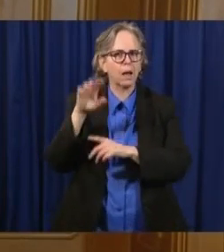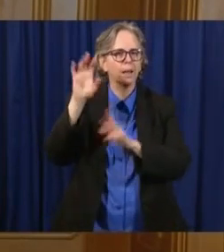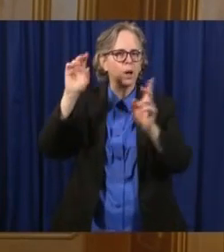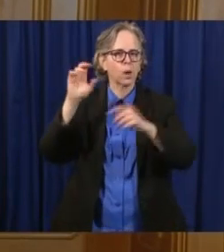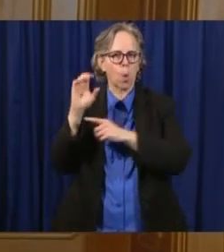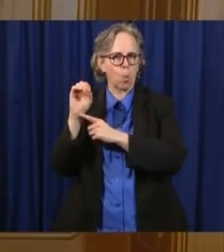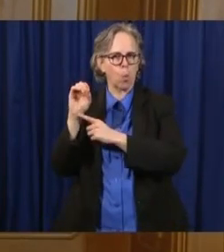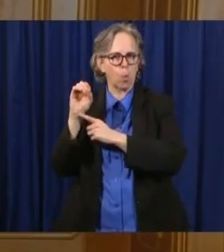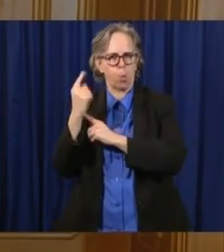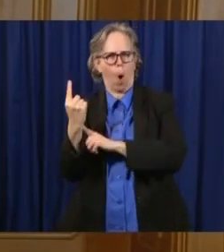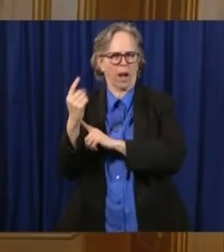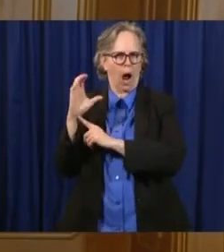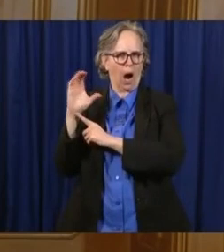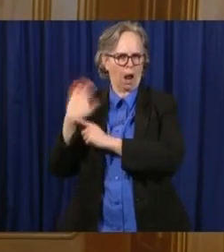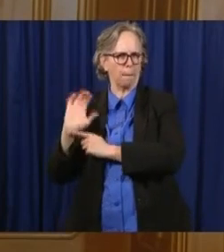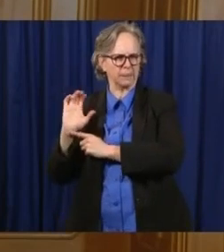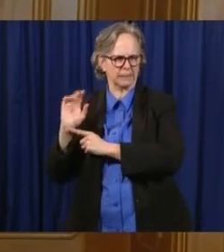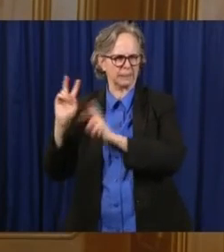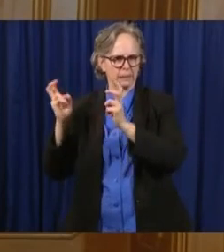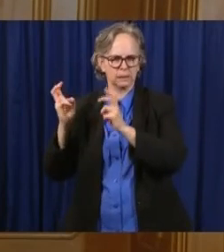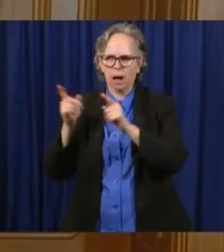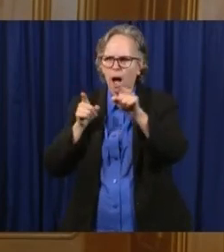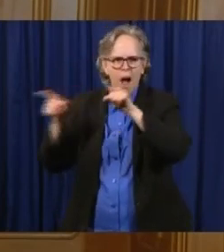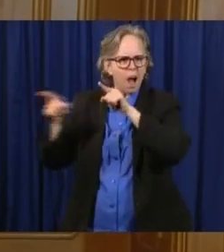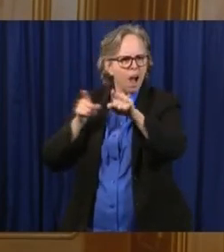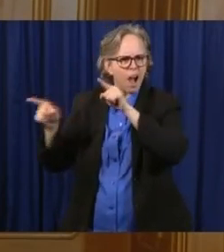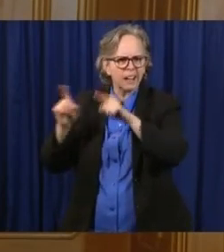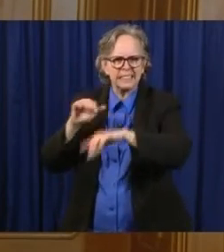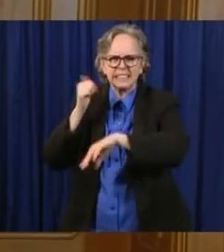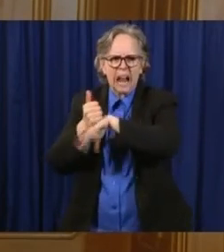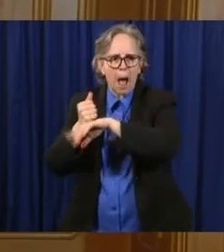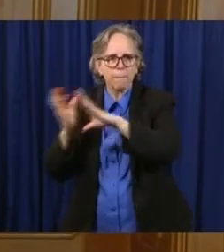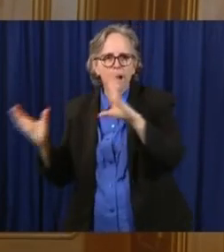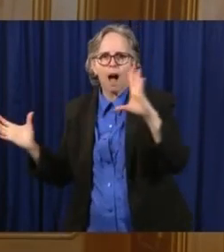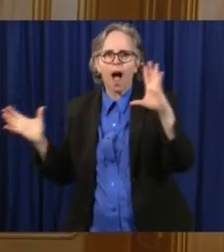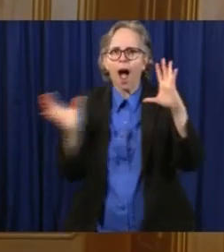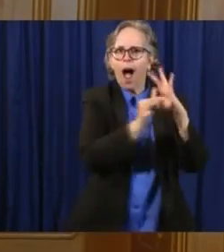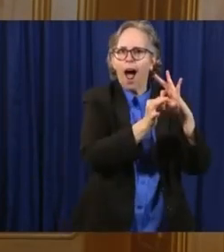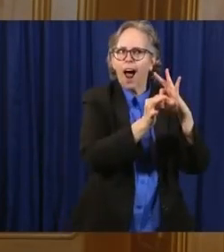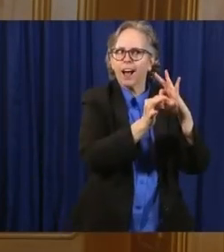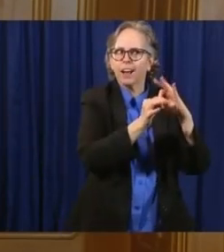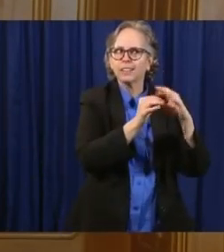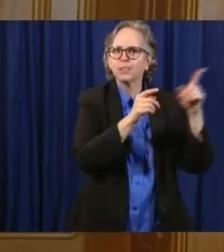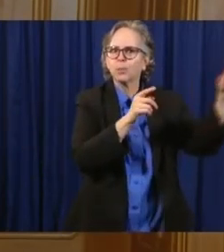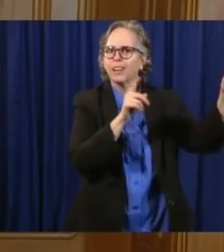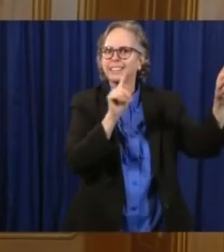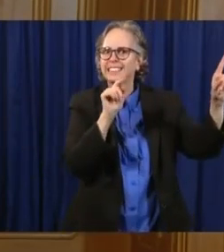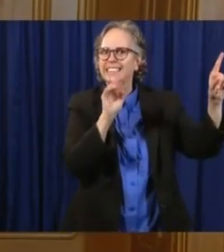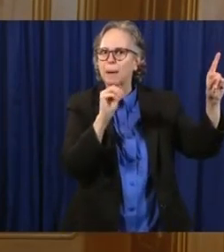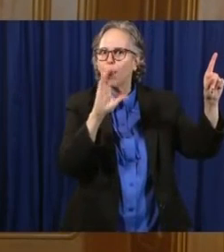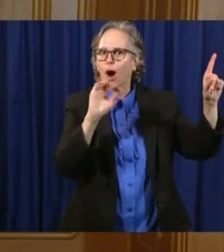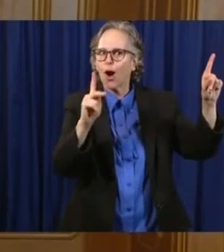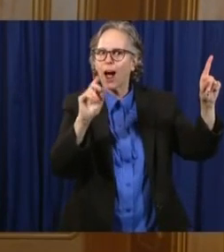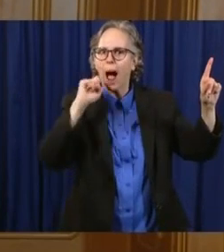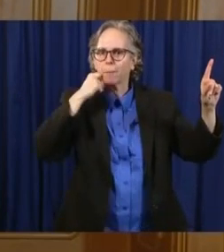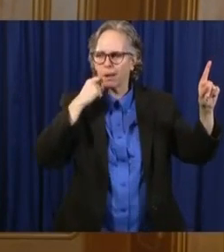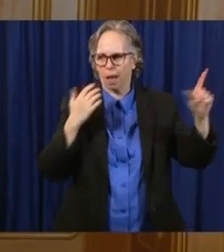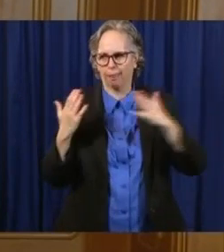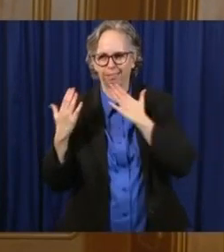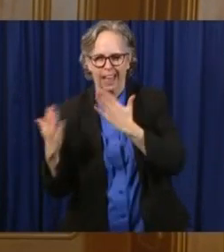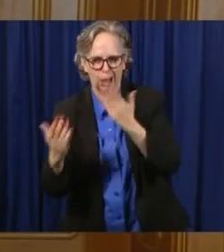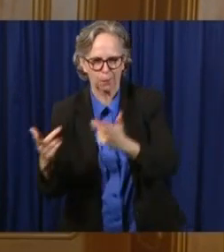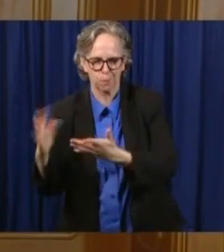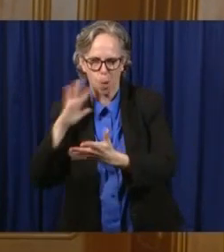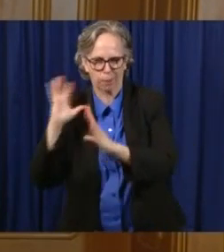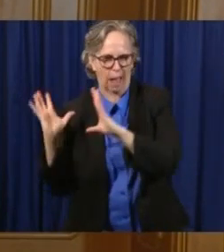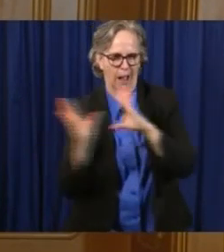input as part of the PPE Alliance and assisting the state with rapid procurement requirements. We're